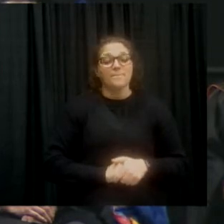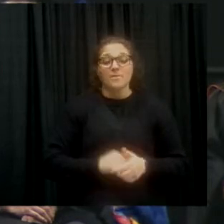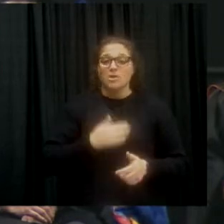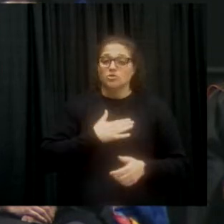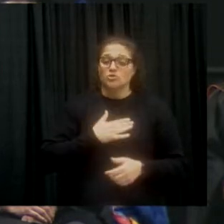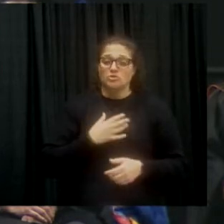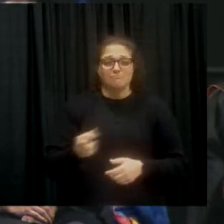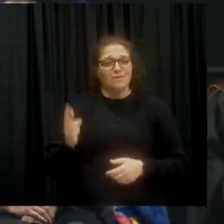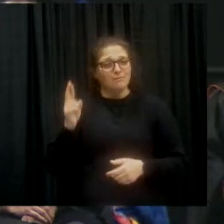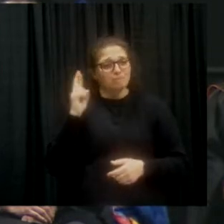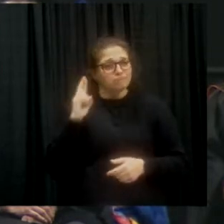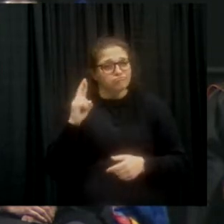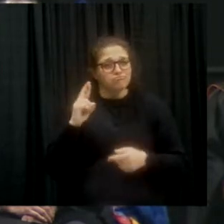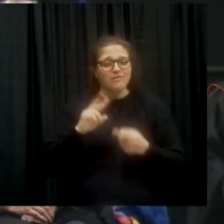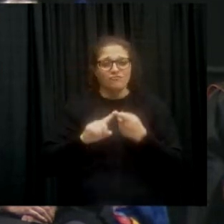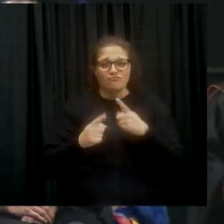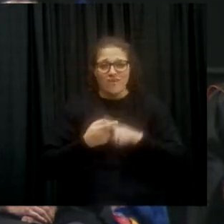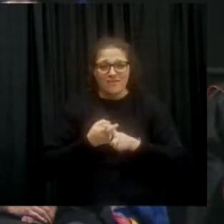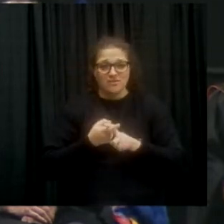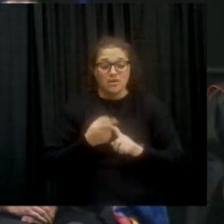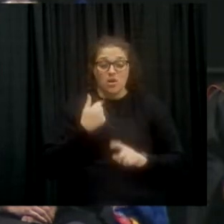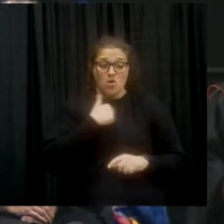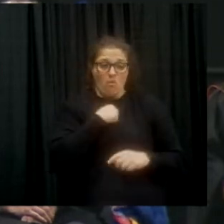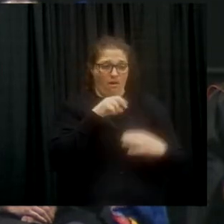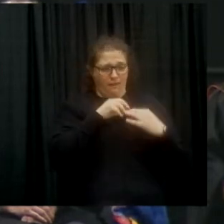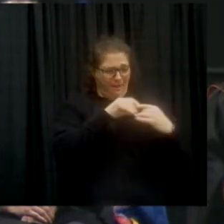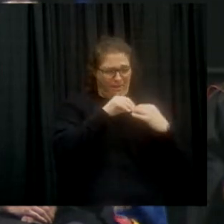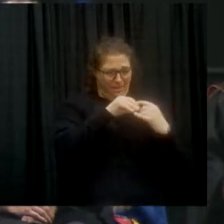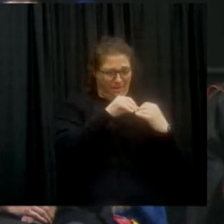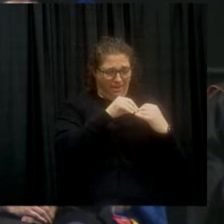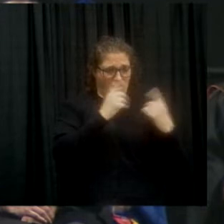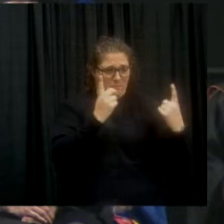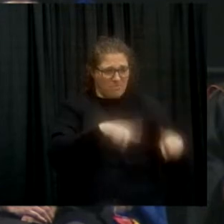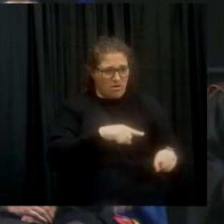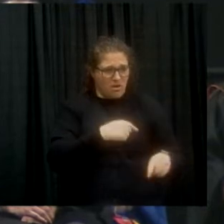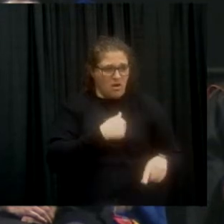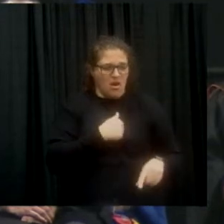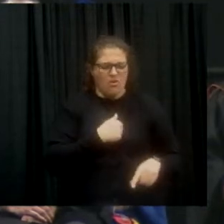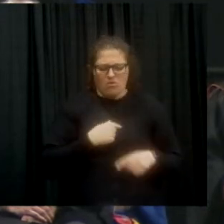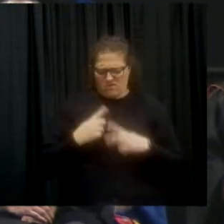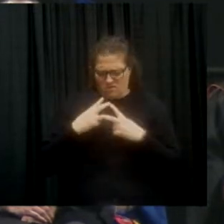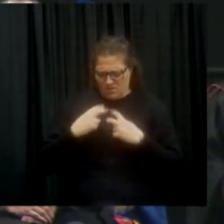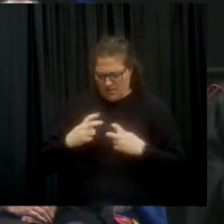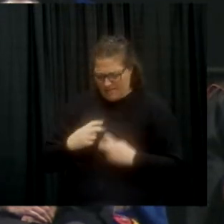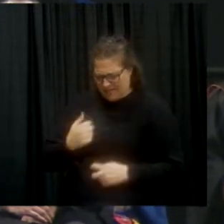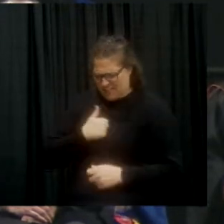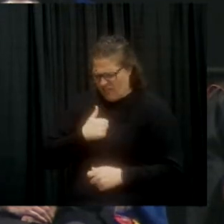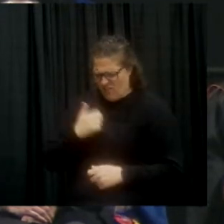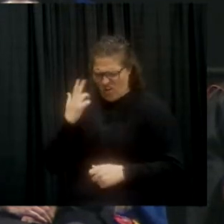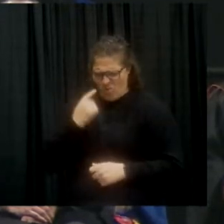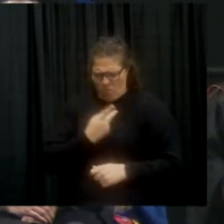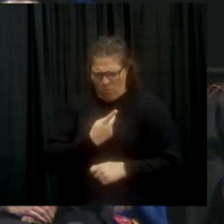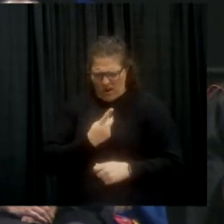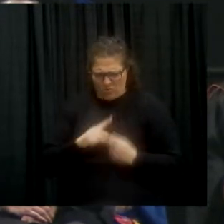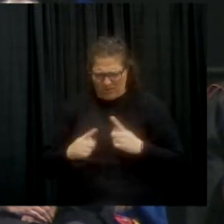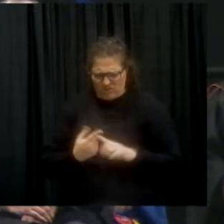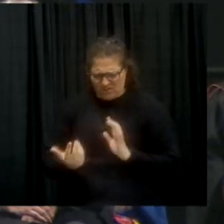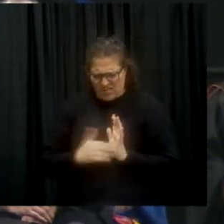To my best friends, whenever we got into arguments, I would always ask myself, why are we friends